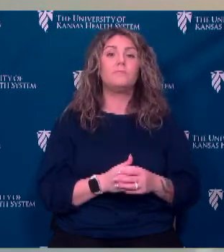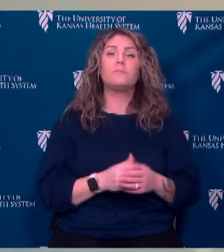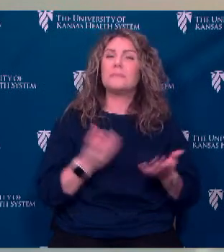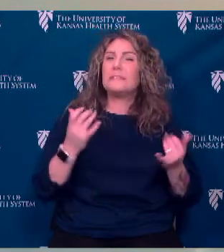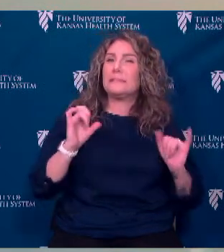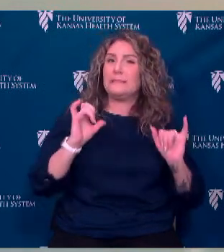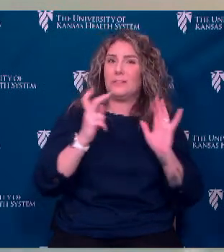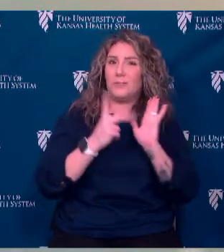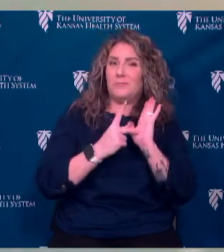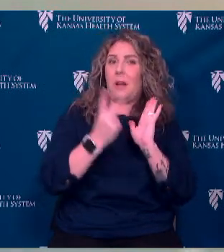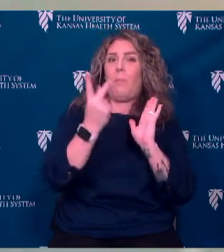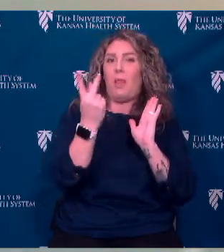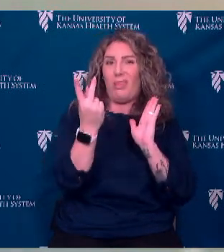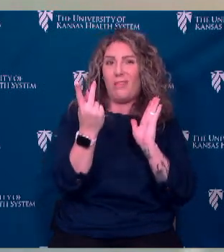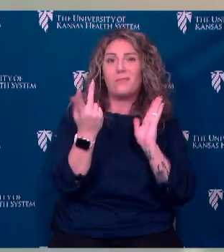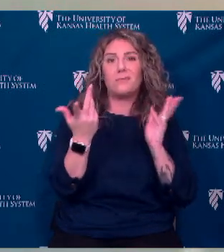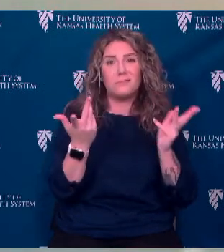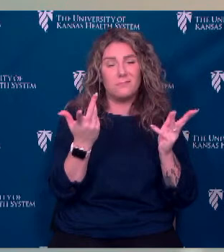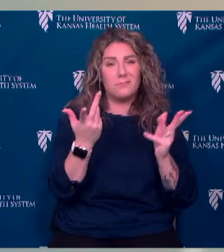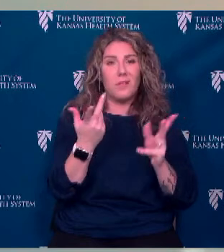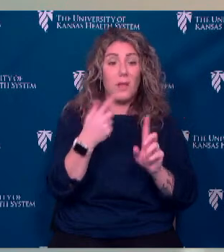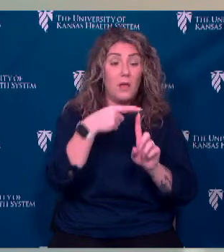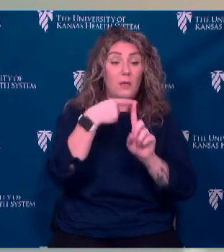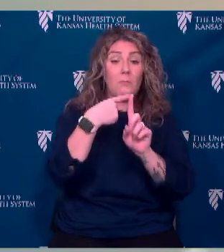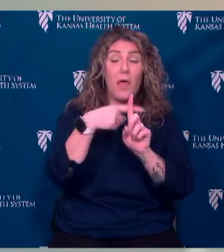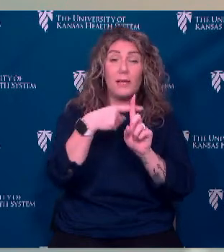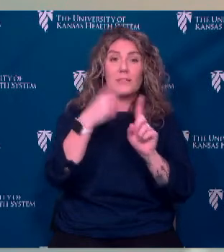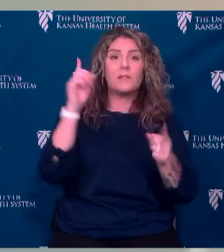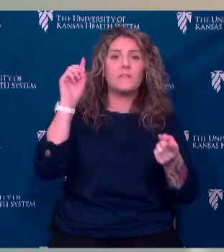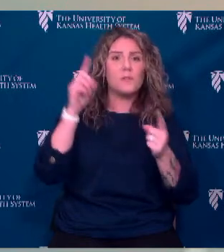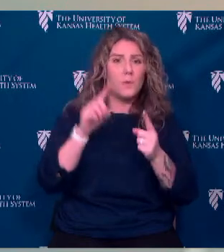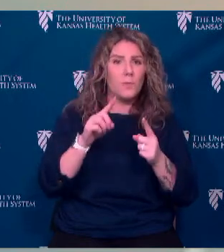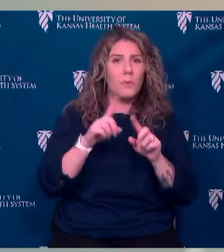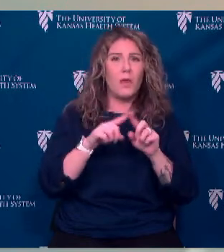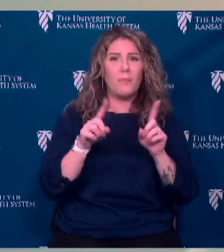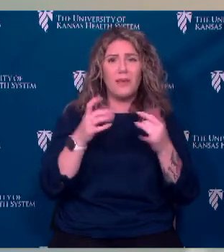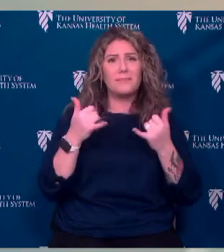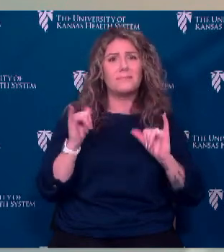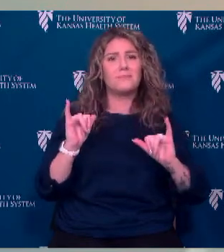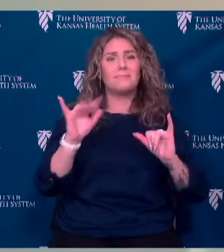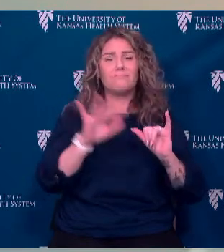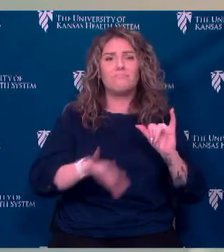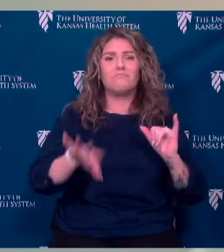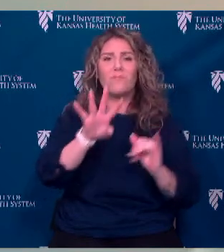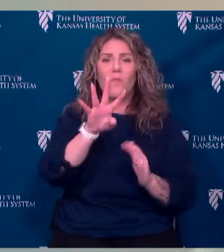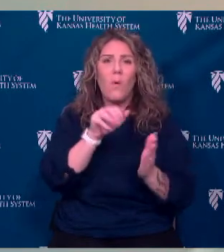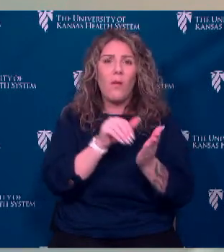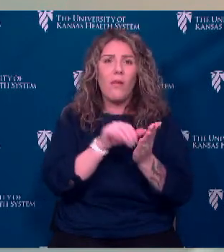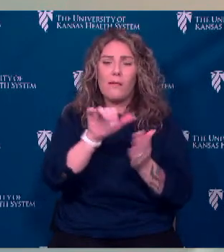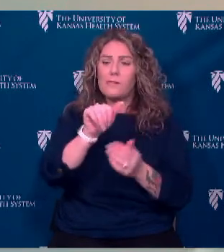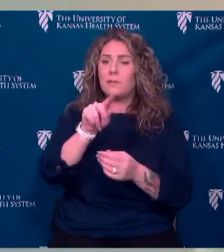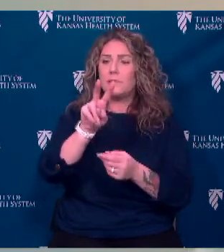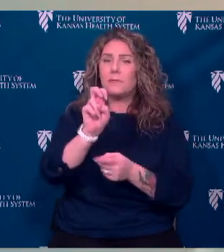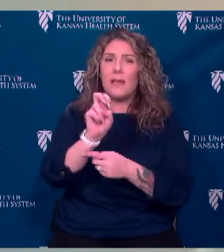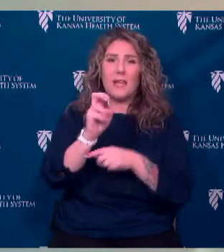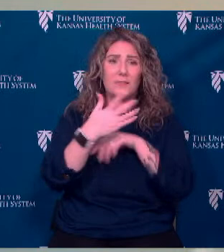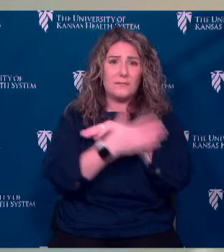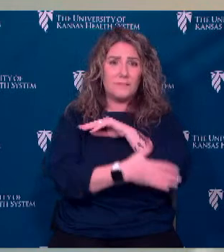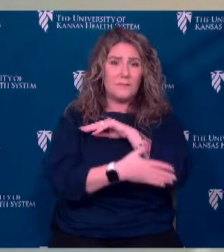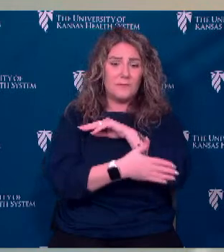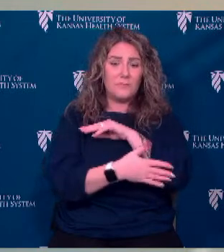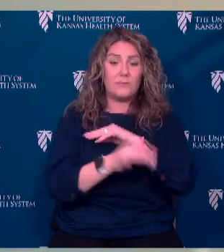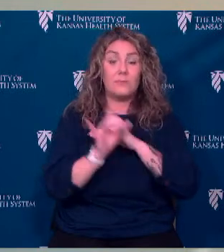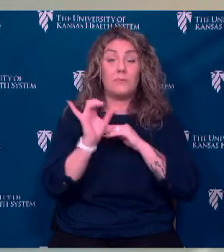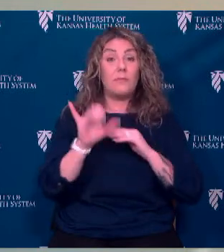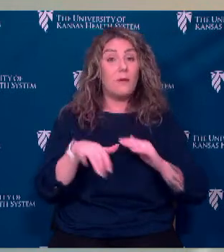double what we were. Positivity is coming down, but we still have around 4,000 active cases in the county, which is